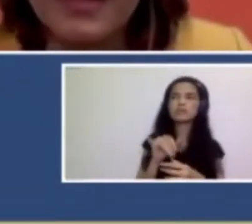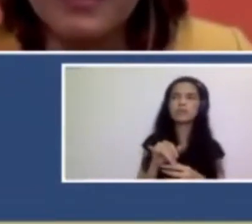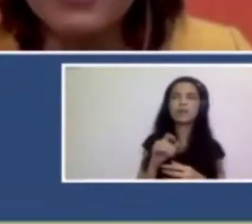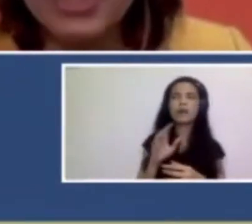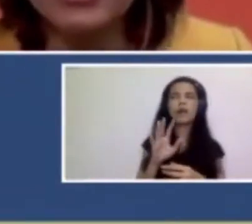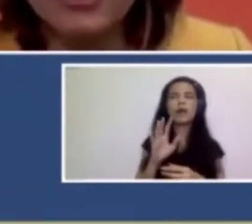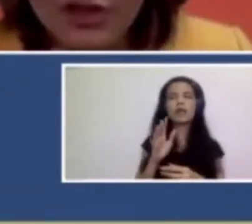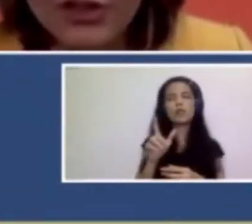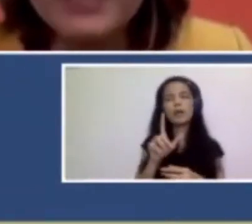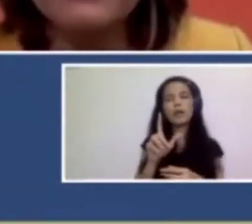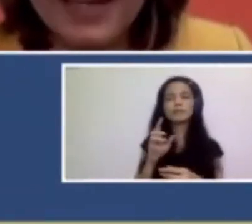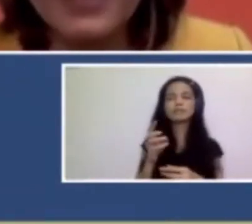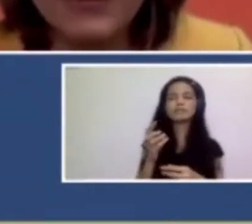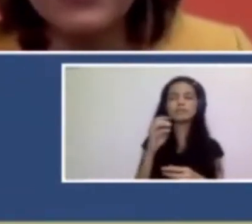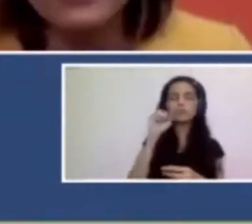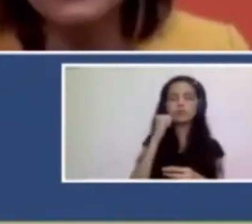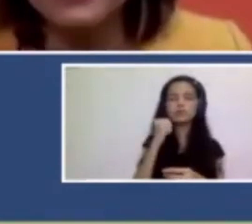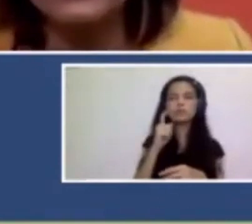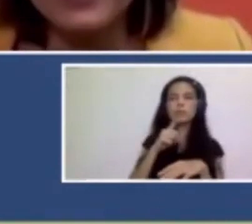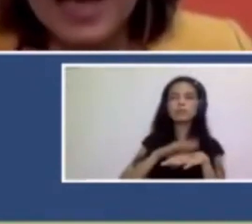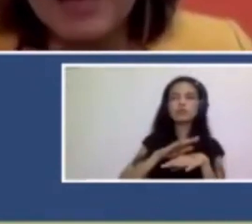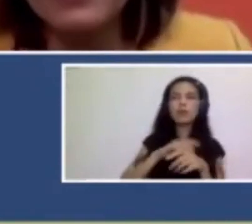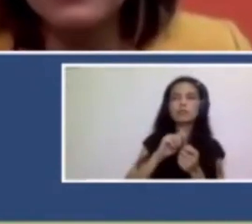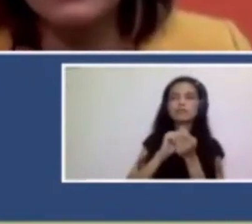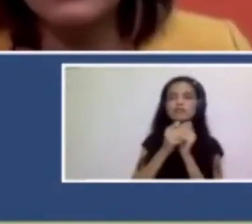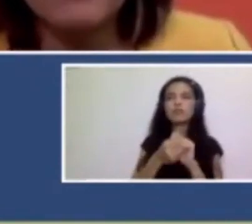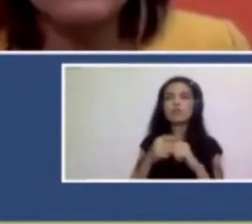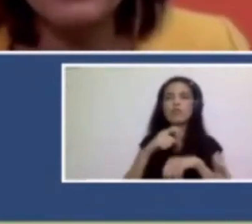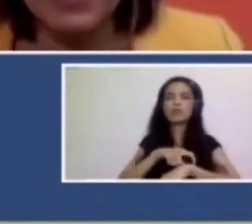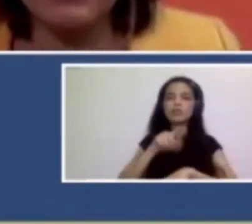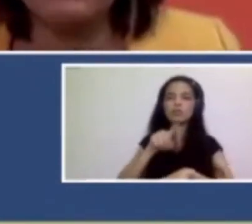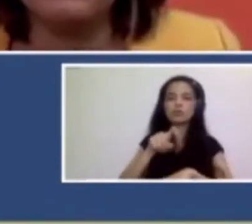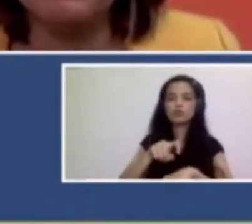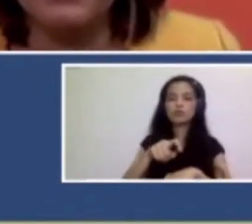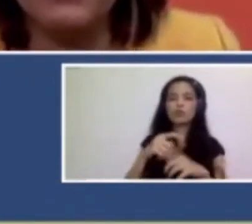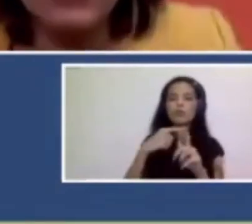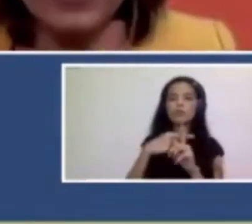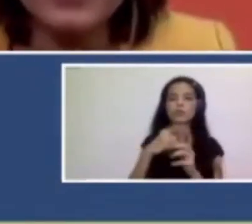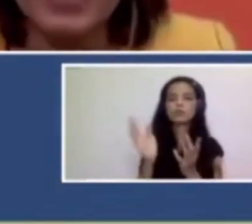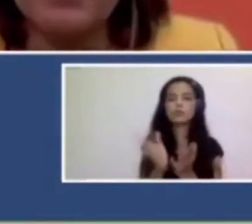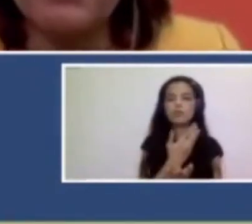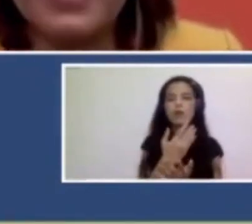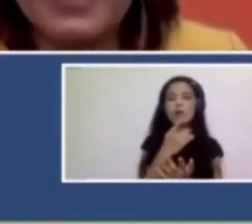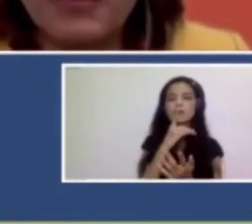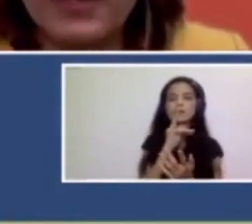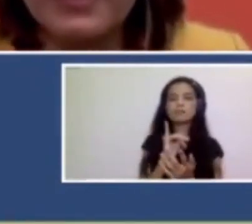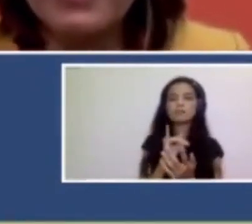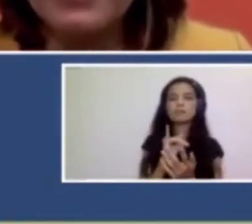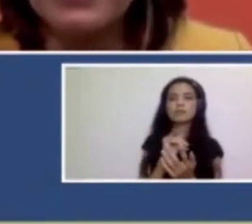and changing culture is very difficult. It takes a long time, and everybody going in the same